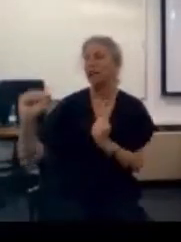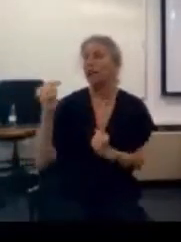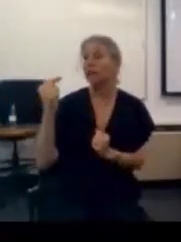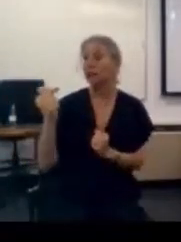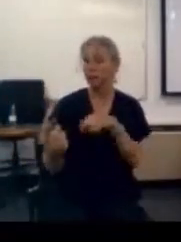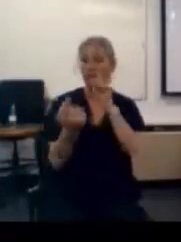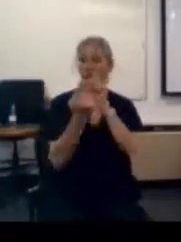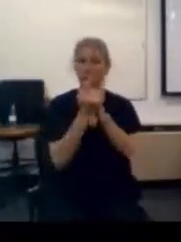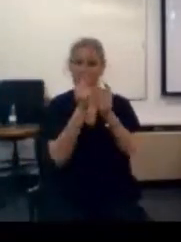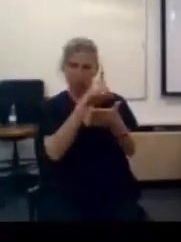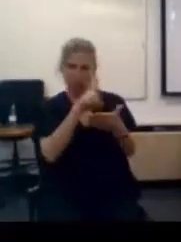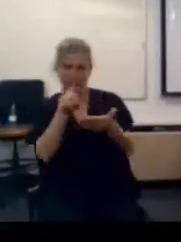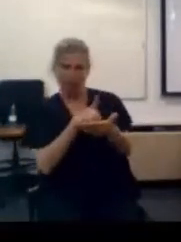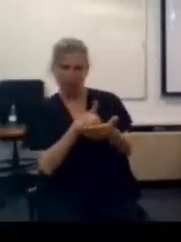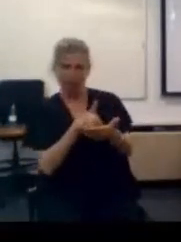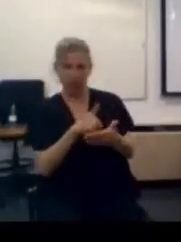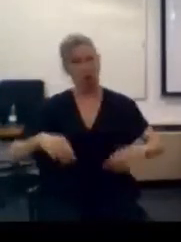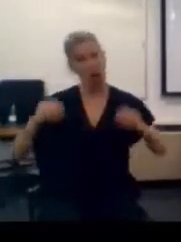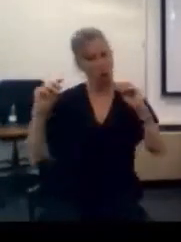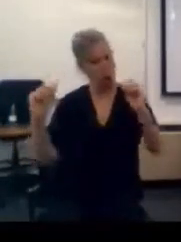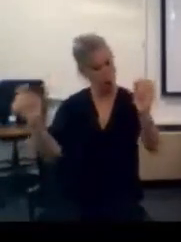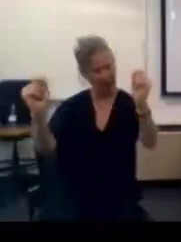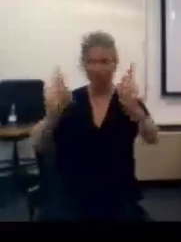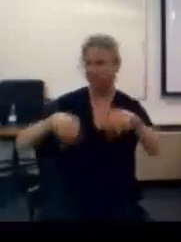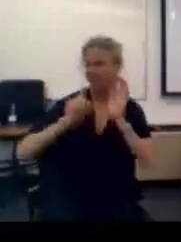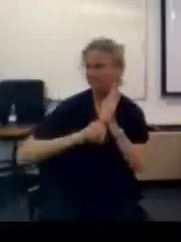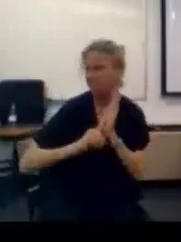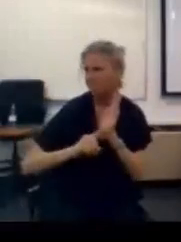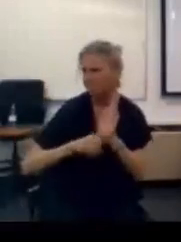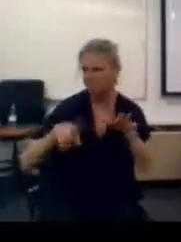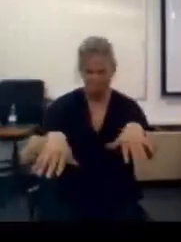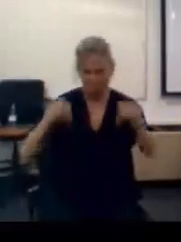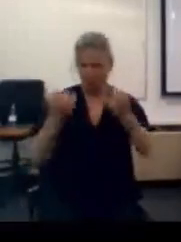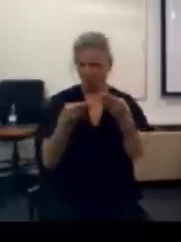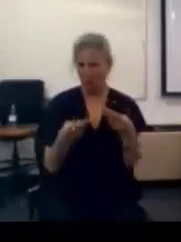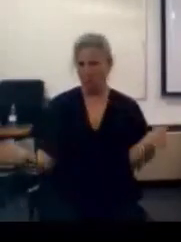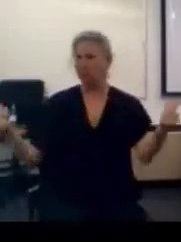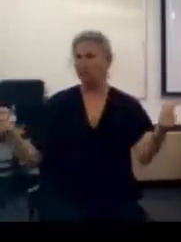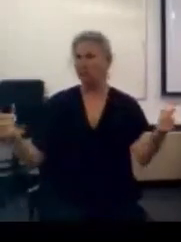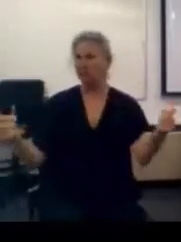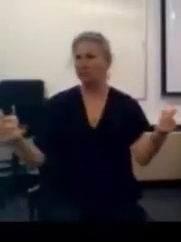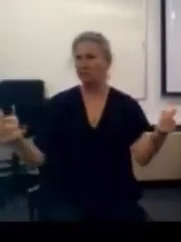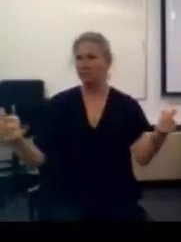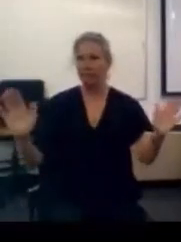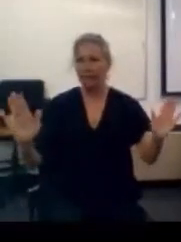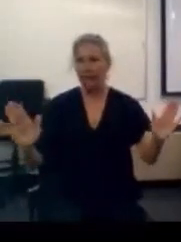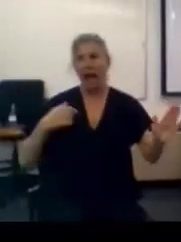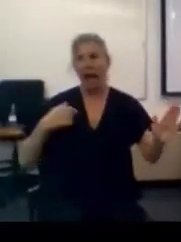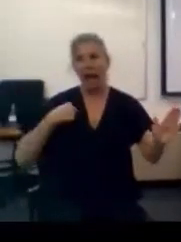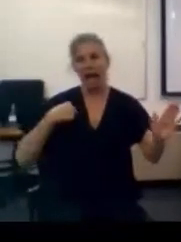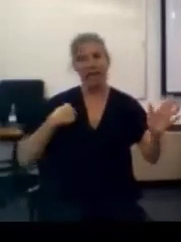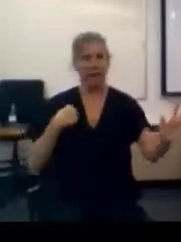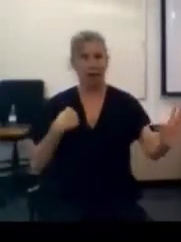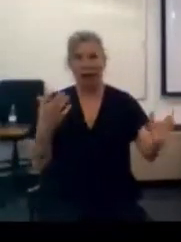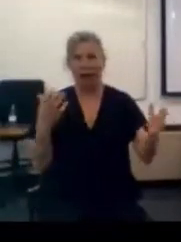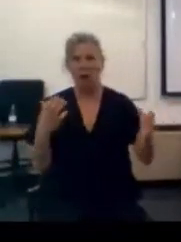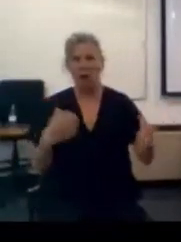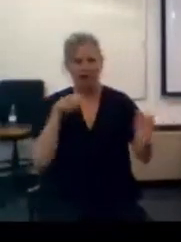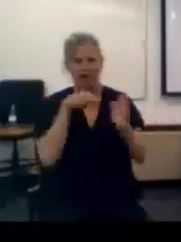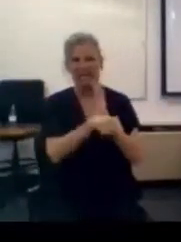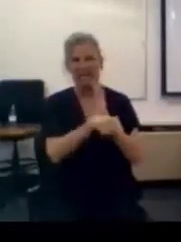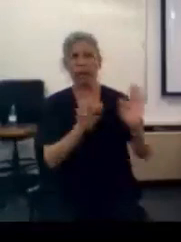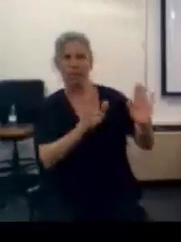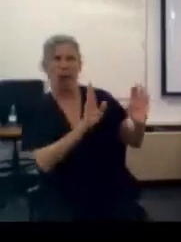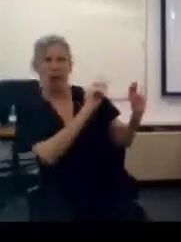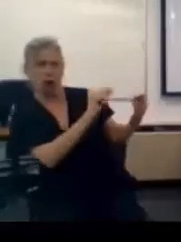Attorney General. So anybody came to me with an issue about discrimination, and I was like, we're going to investigate. You know, I wanted the death penalty, and they're like, no, Cal,